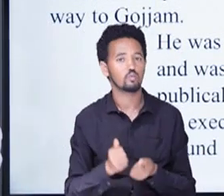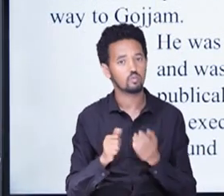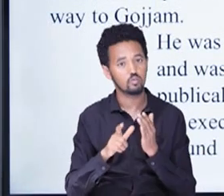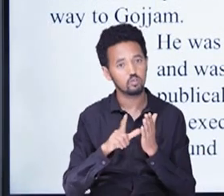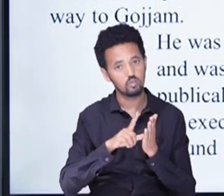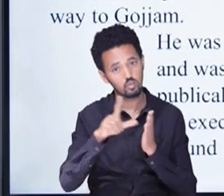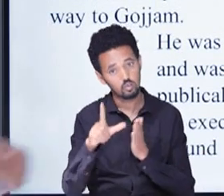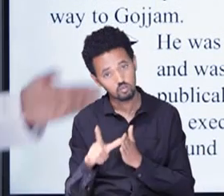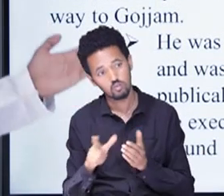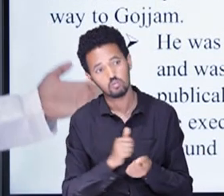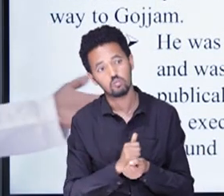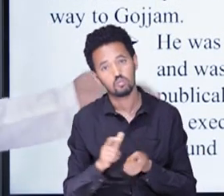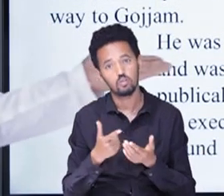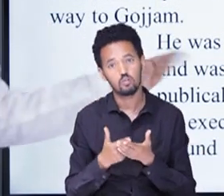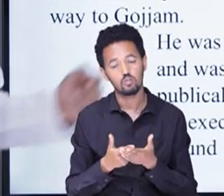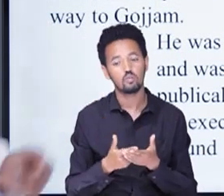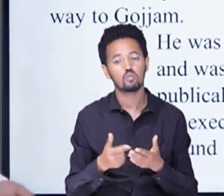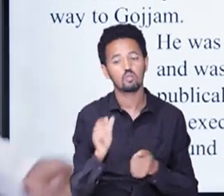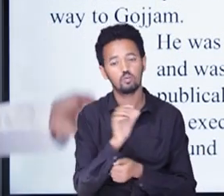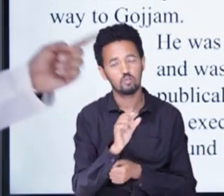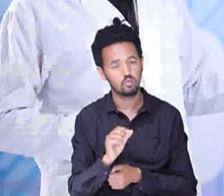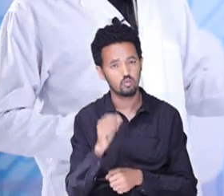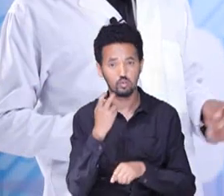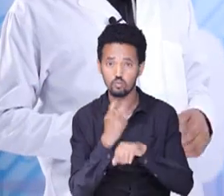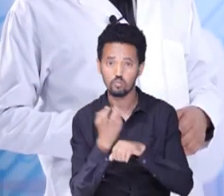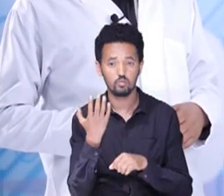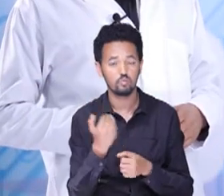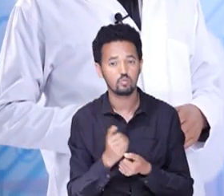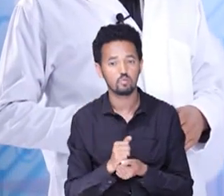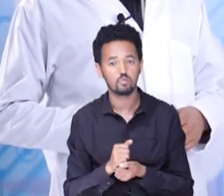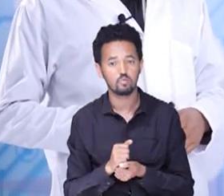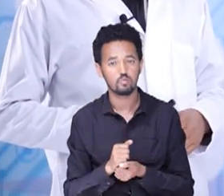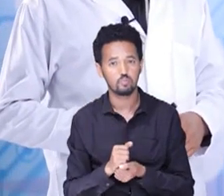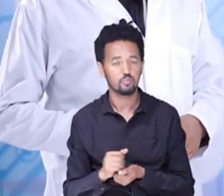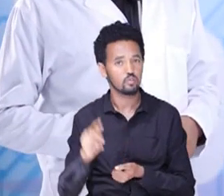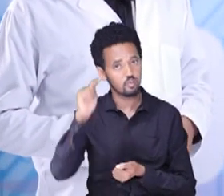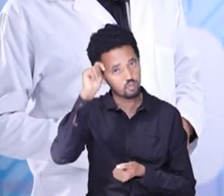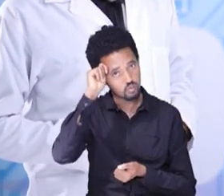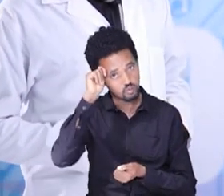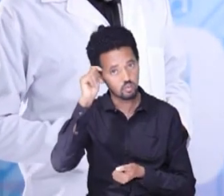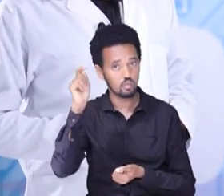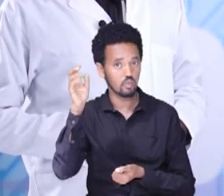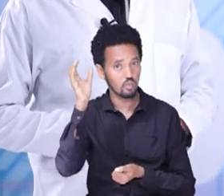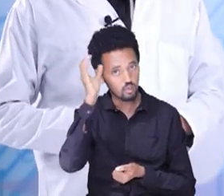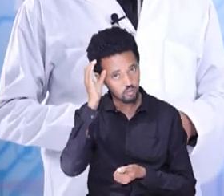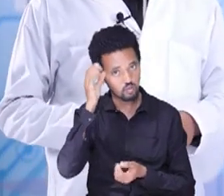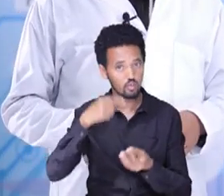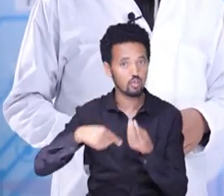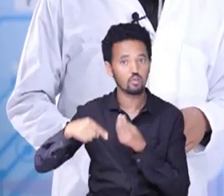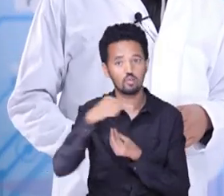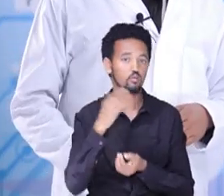made stand trial and was publicly hanged. He executed Takla Haymanot Square around